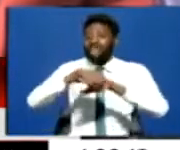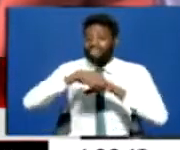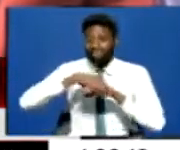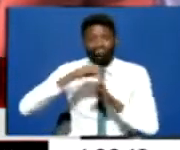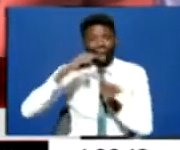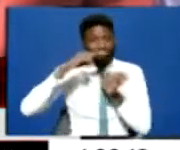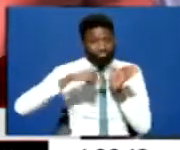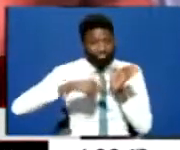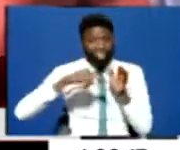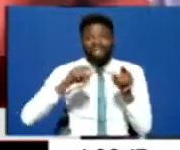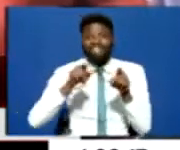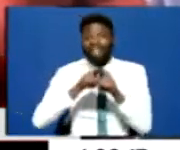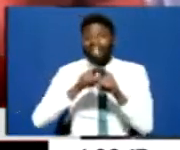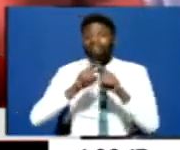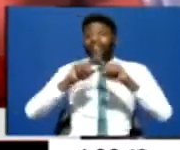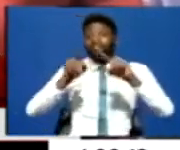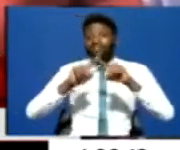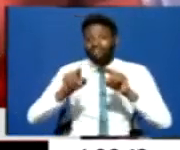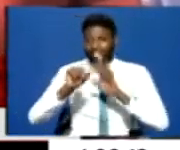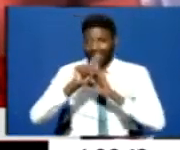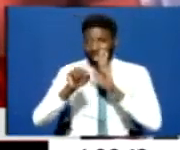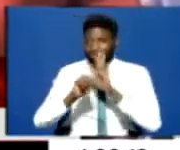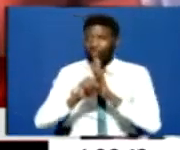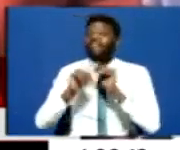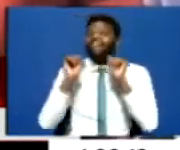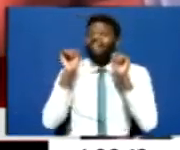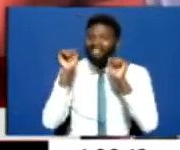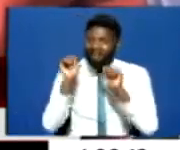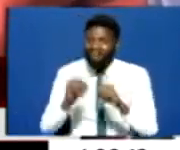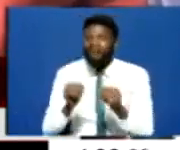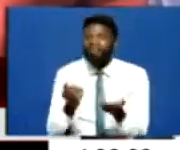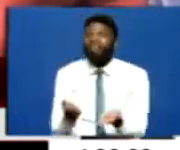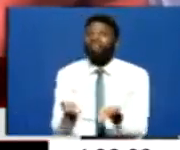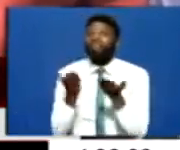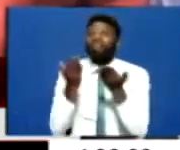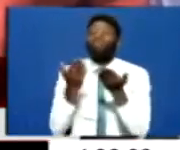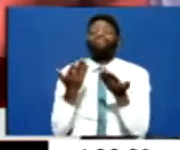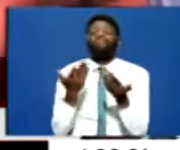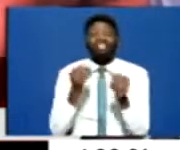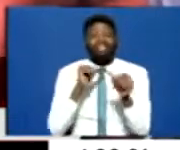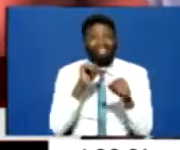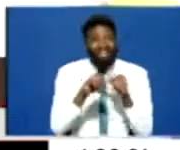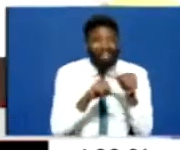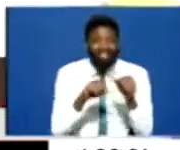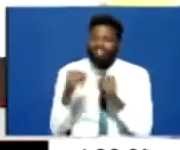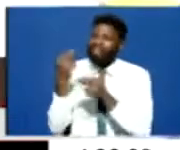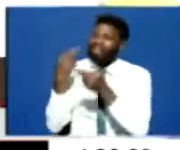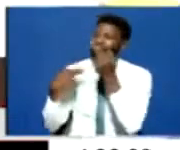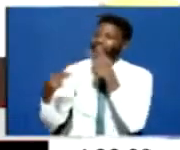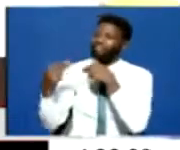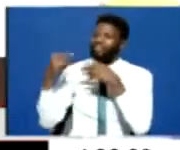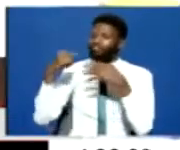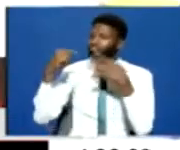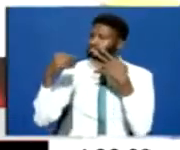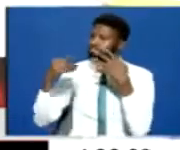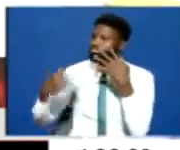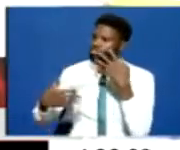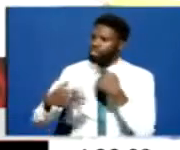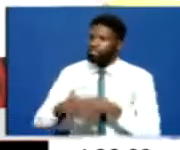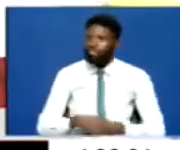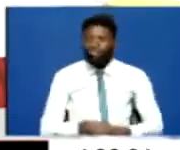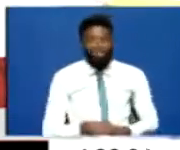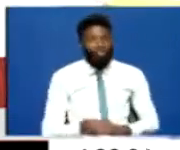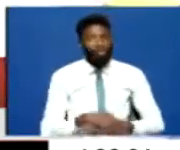do better in these other subjects like science, like history, and all others. There is good